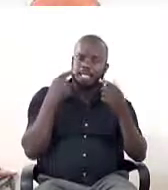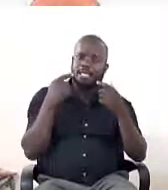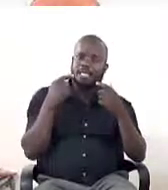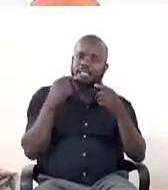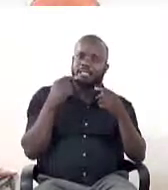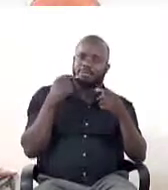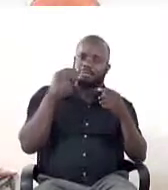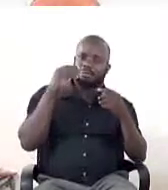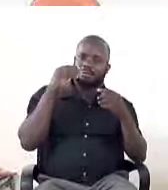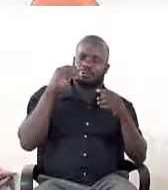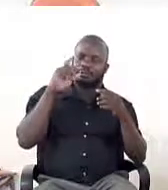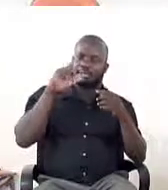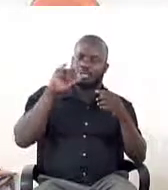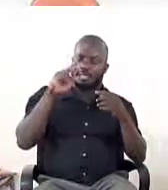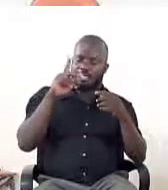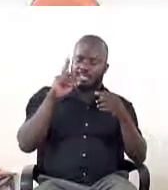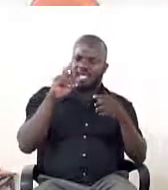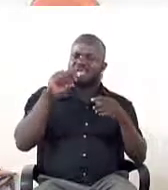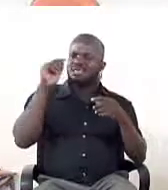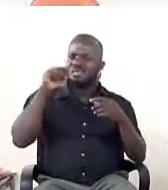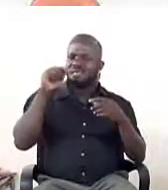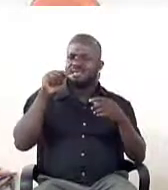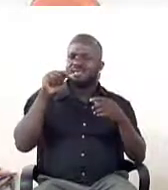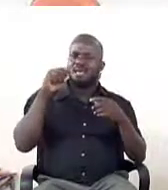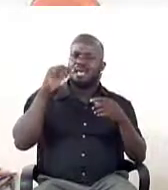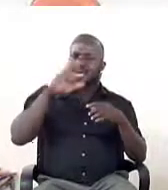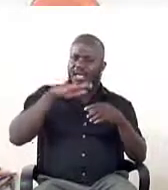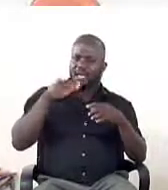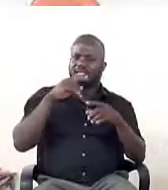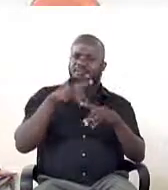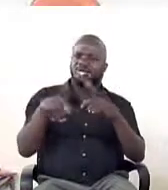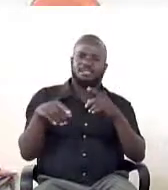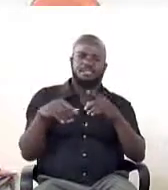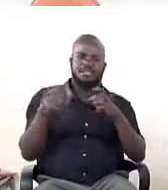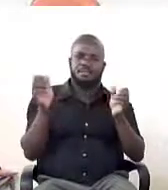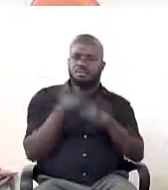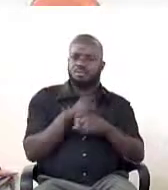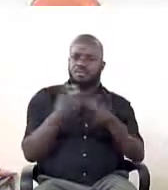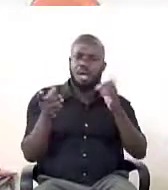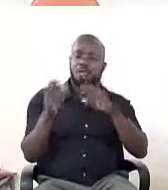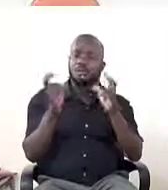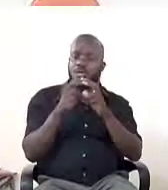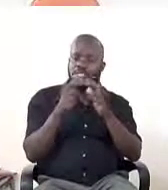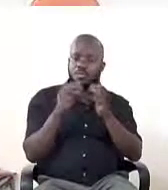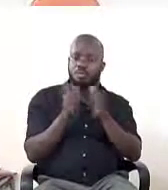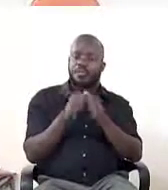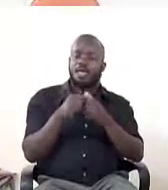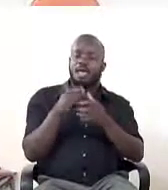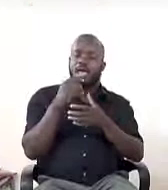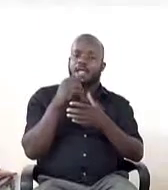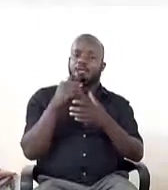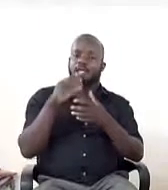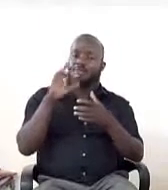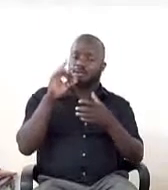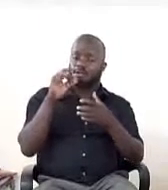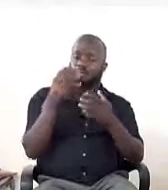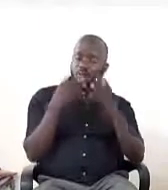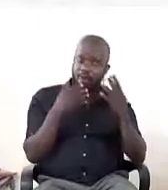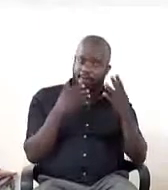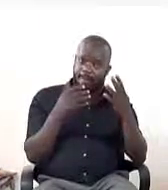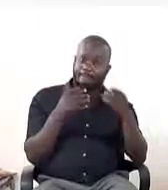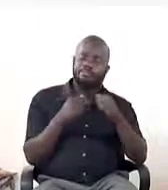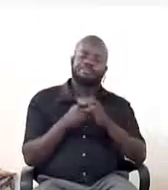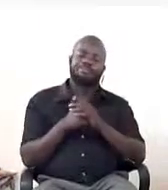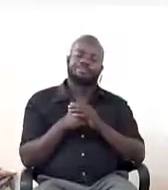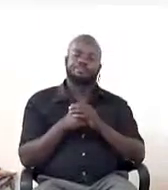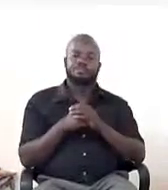of the eyelid. Those are also mucosal membranes, but it's less likely that they're going to come into contact with the 4 fluids.